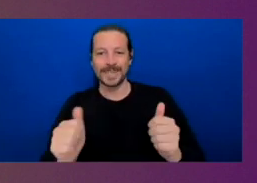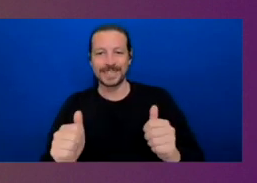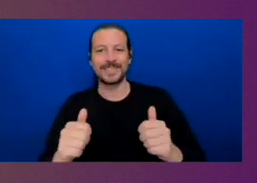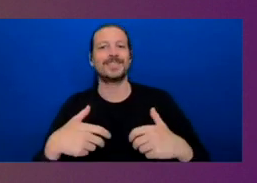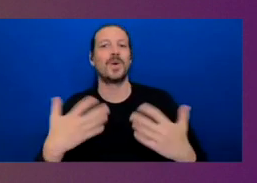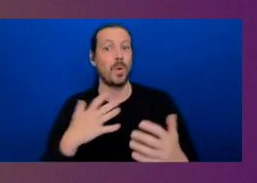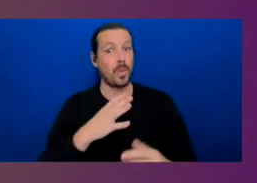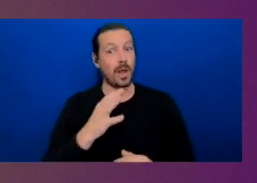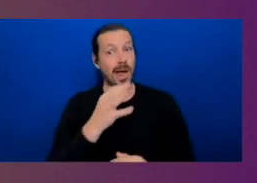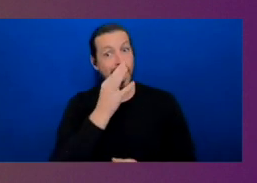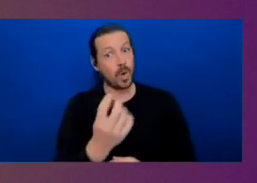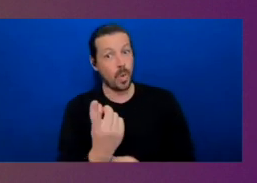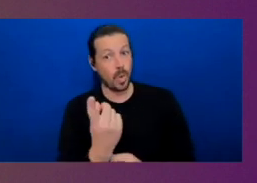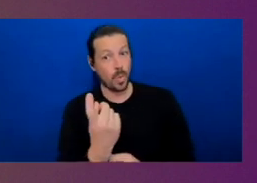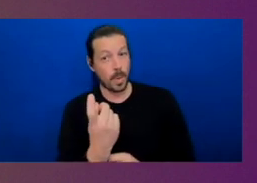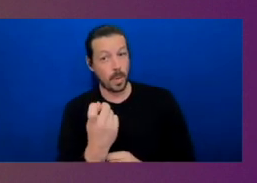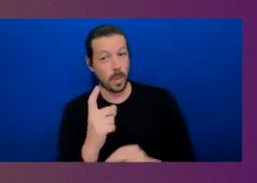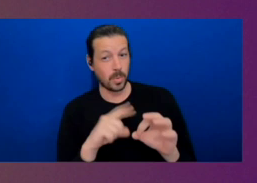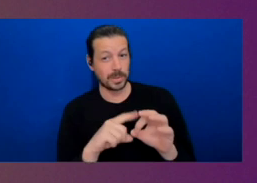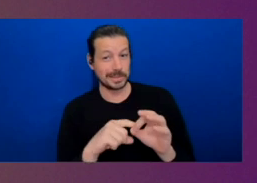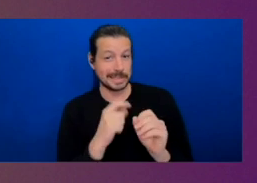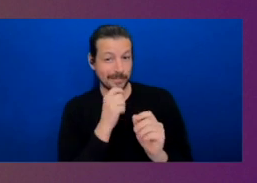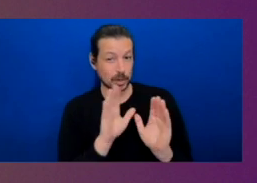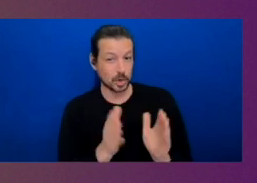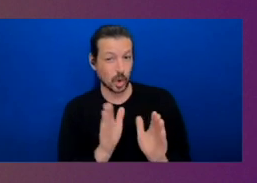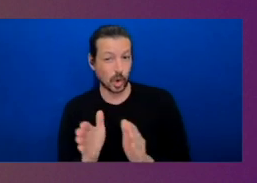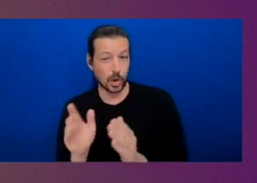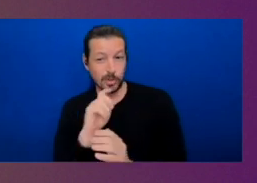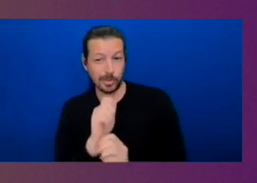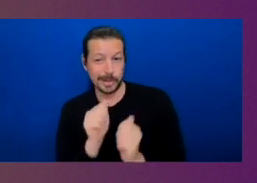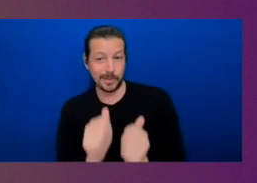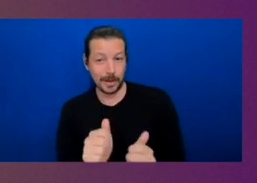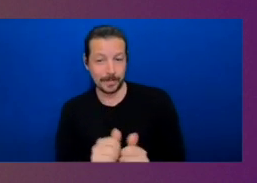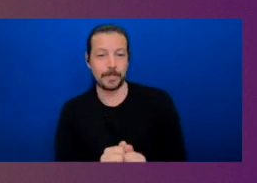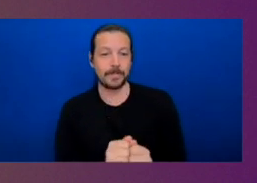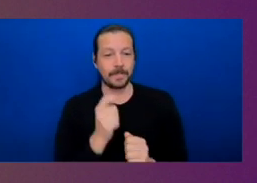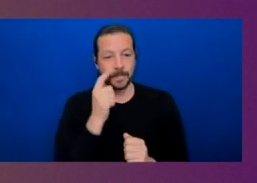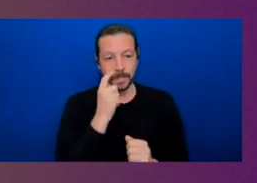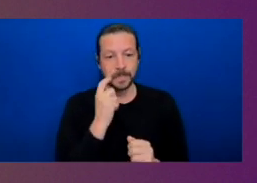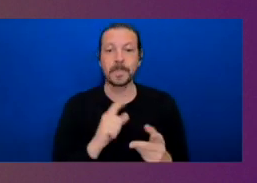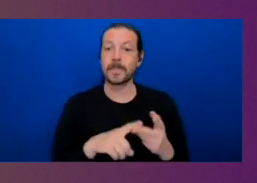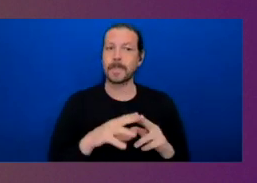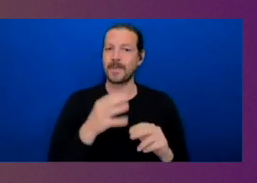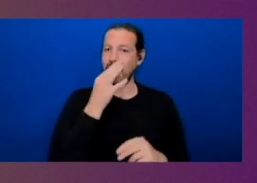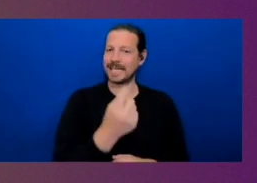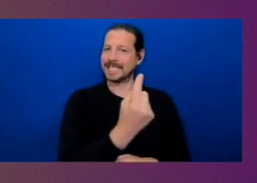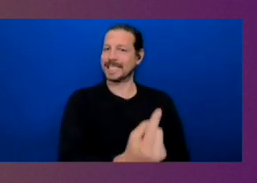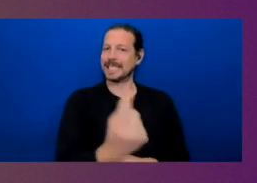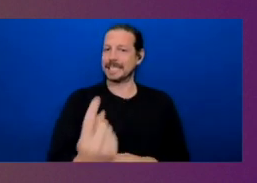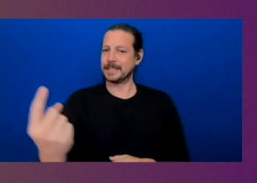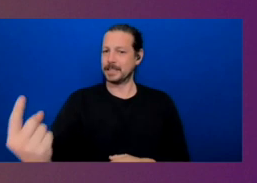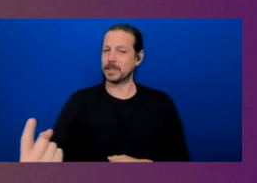one last question, and if we can keep it brief, that would be great. But if we're to ask each of you, what is